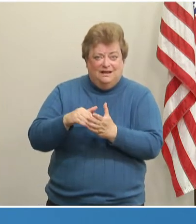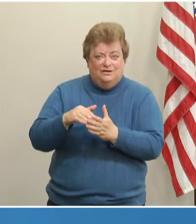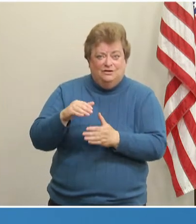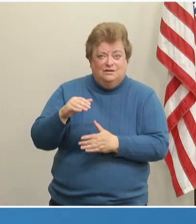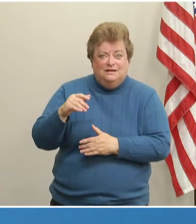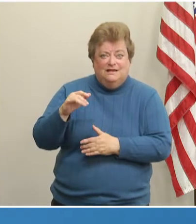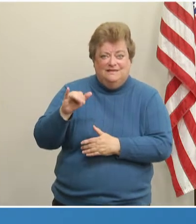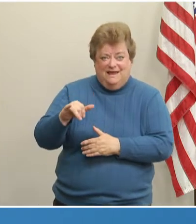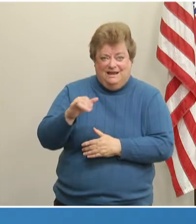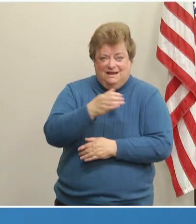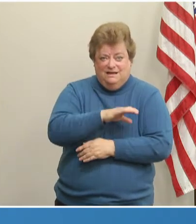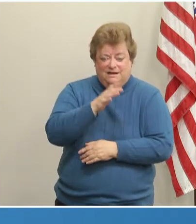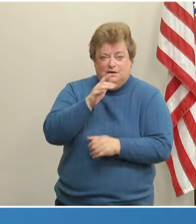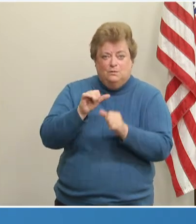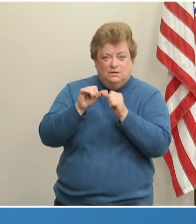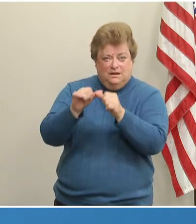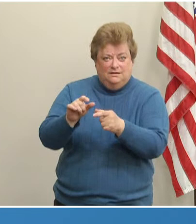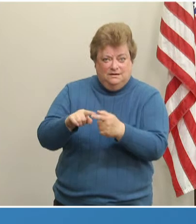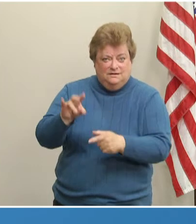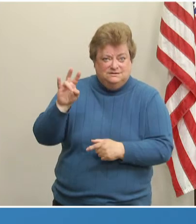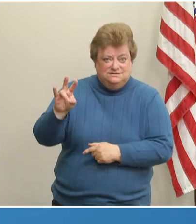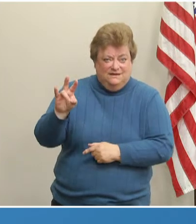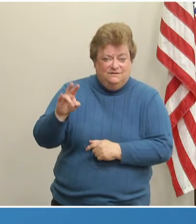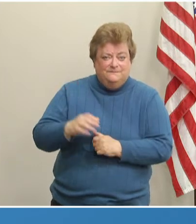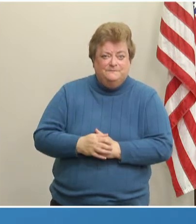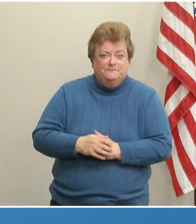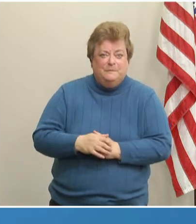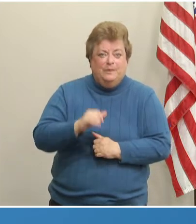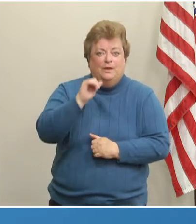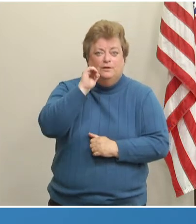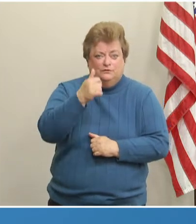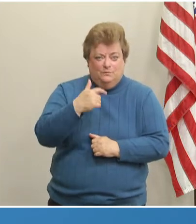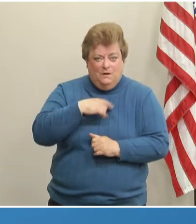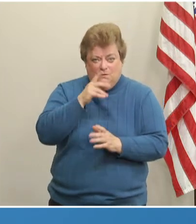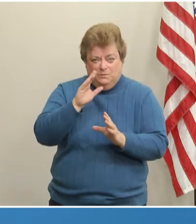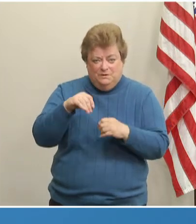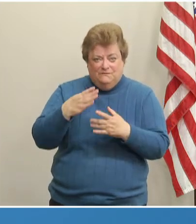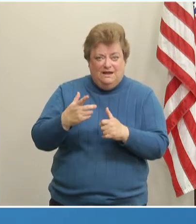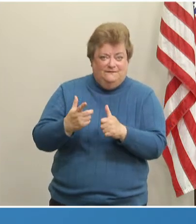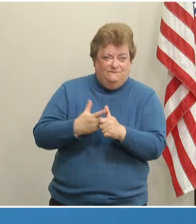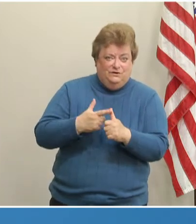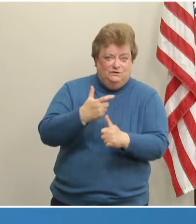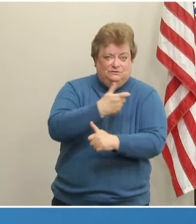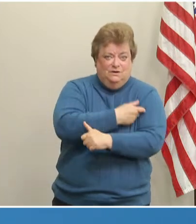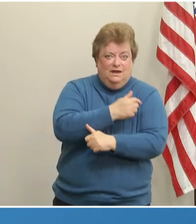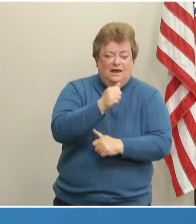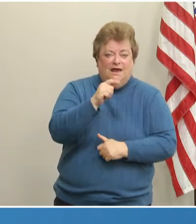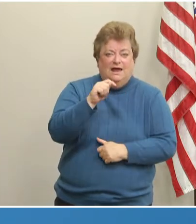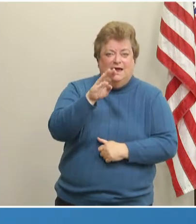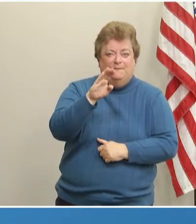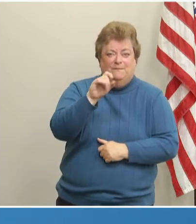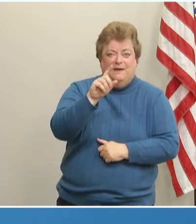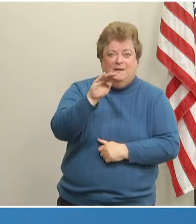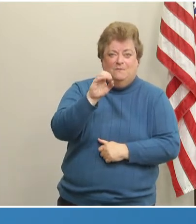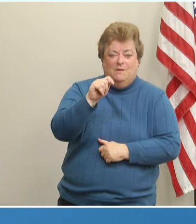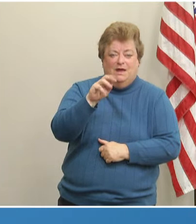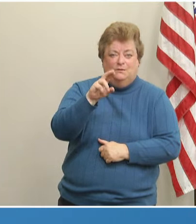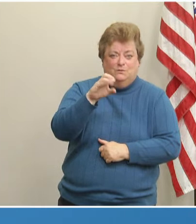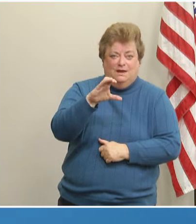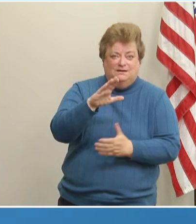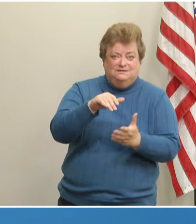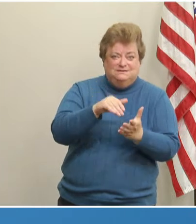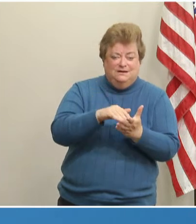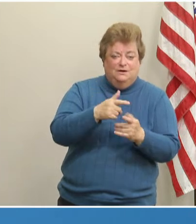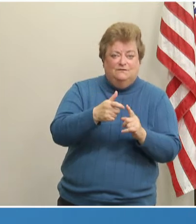goes until 7 this evening. Tomorrow, we will be providing first doses at the Belmont Recreation Center from 4